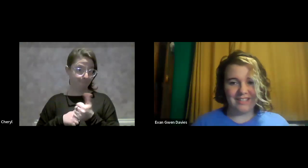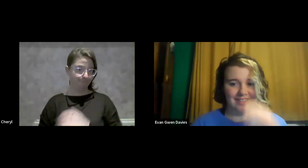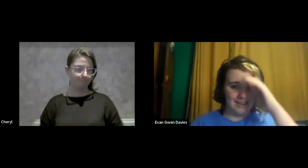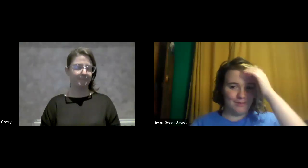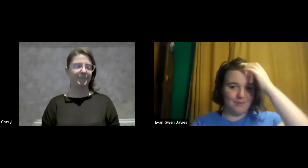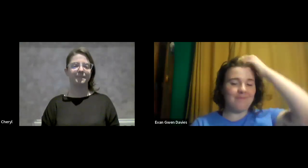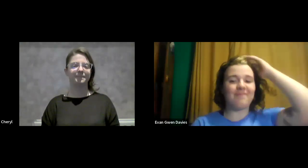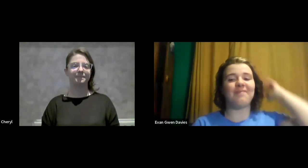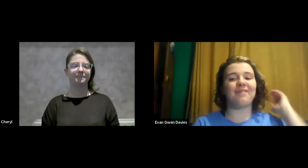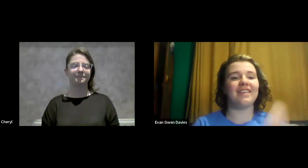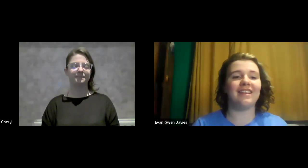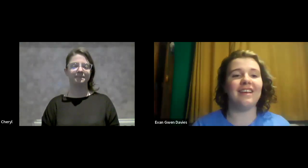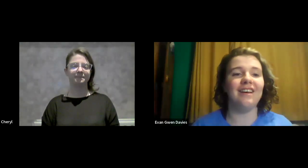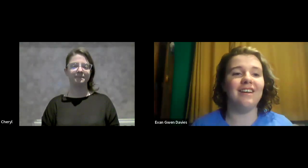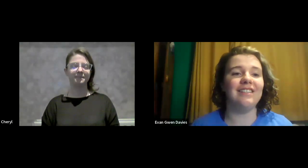So that's the next one.